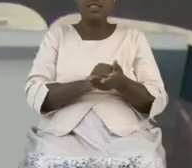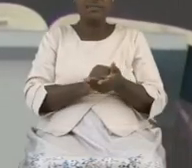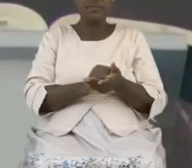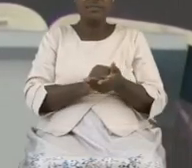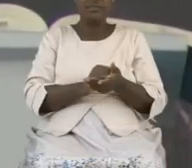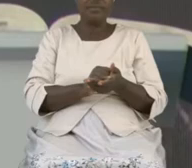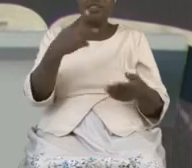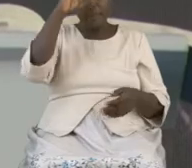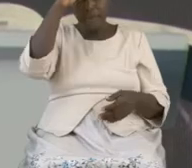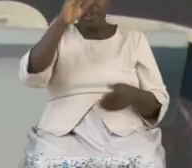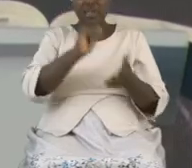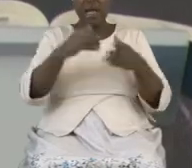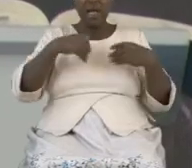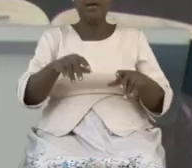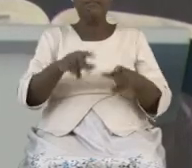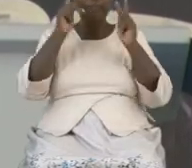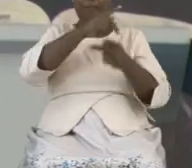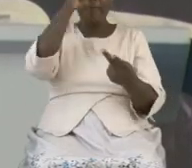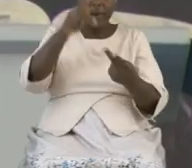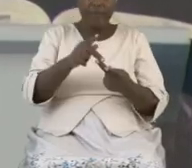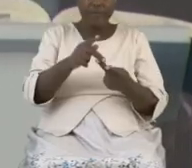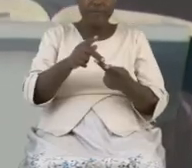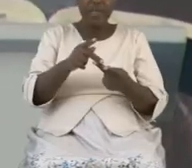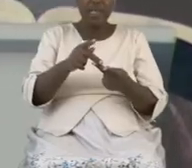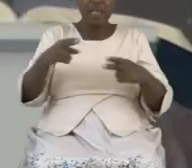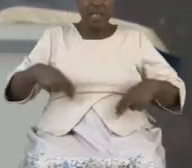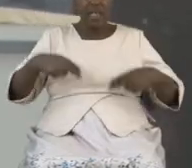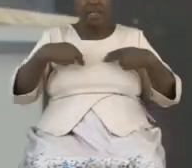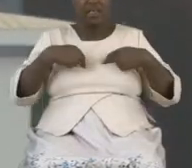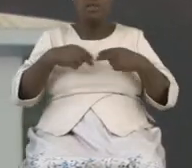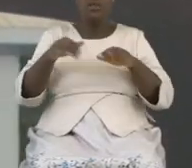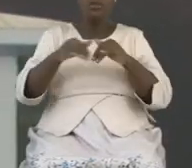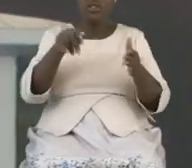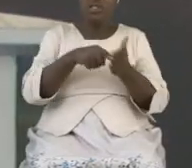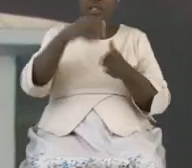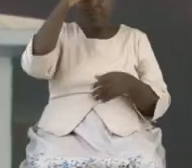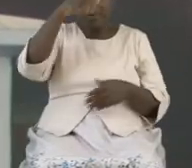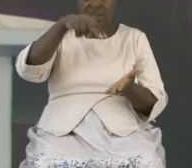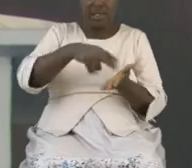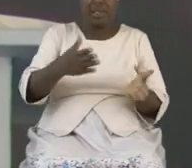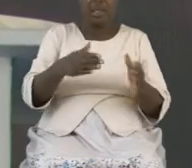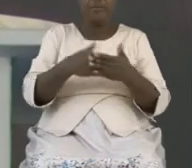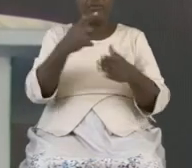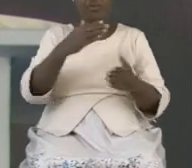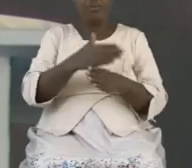perfect soundness, does this man stand here before you whole? And then in verse